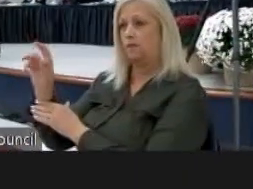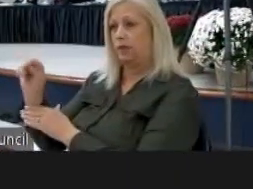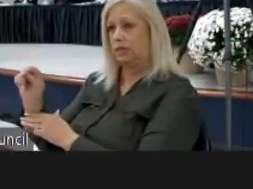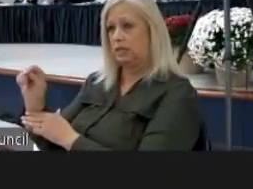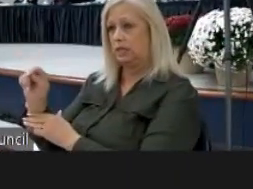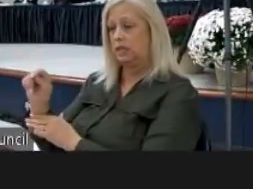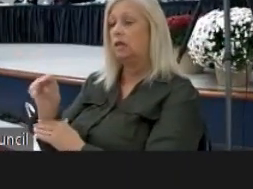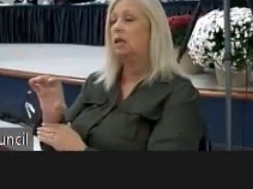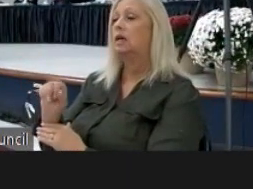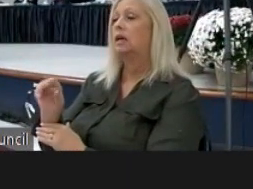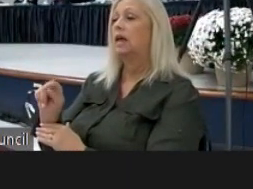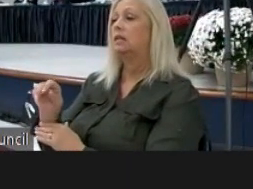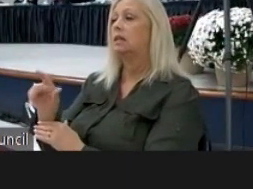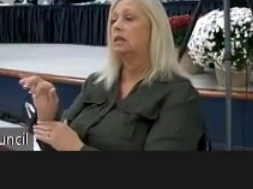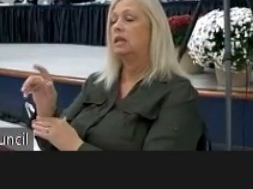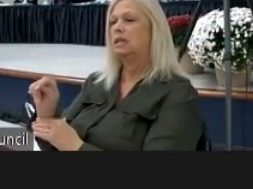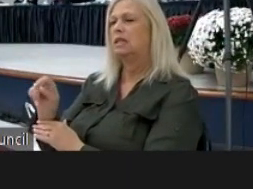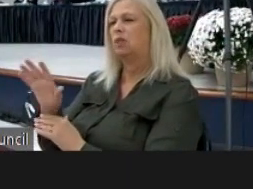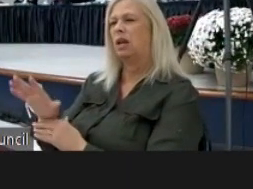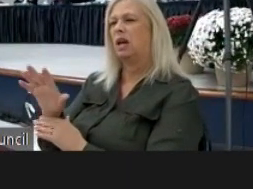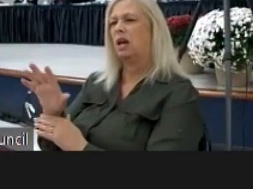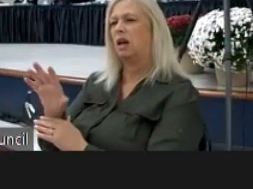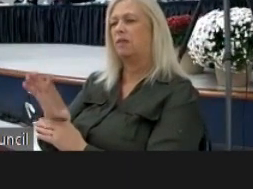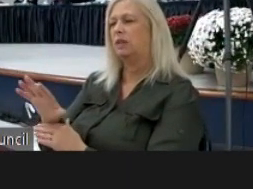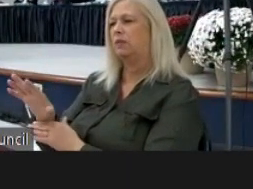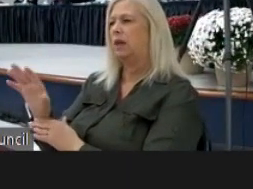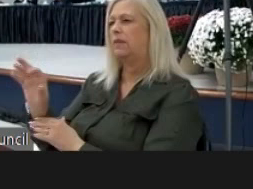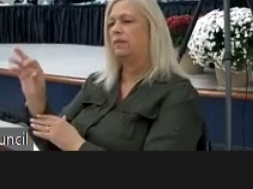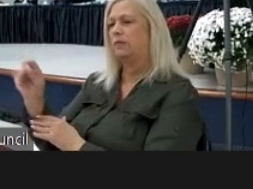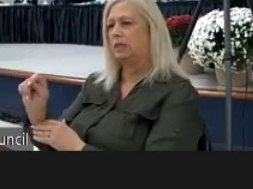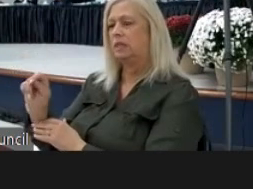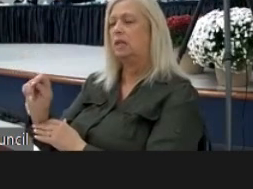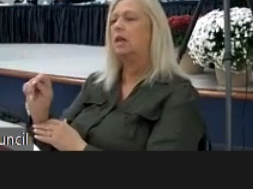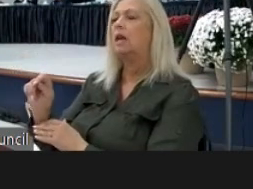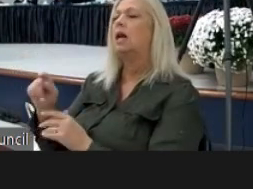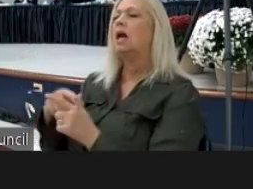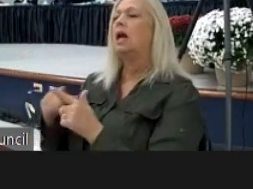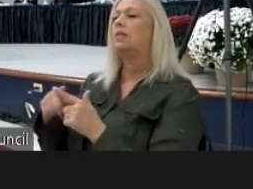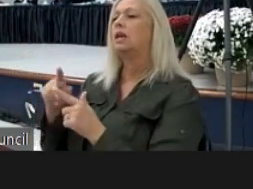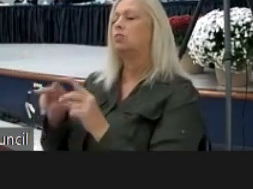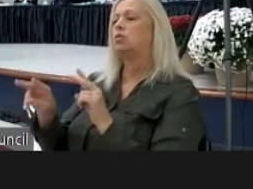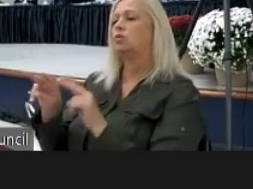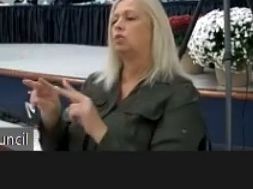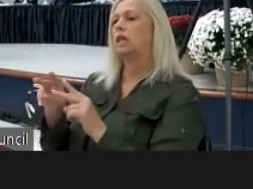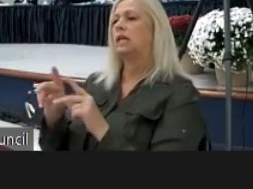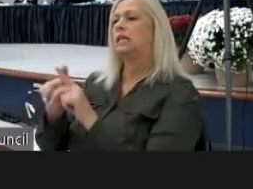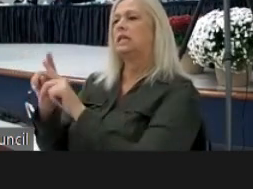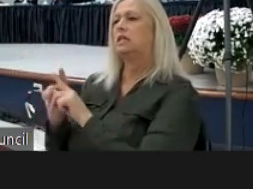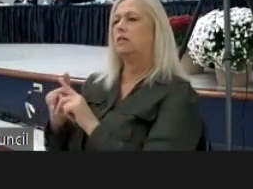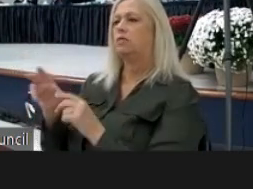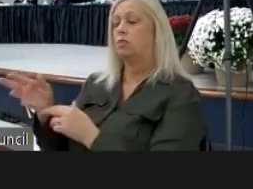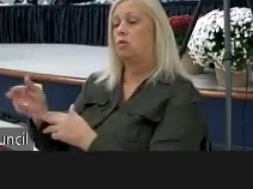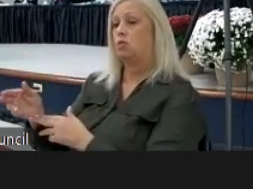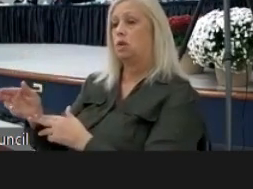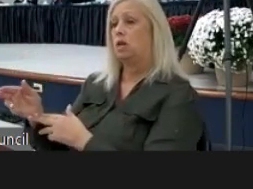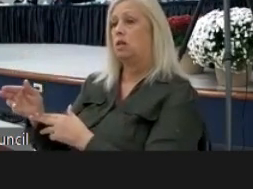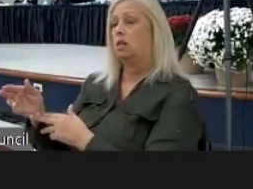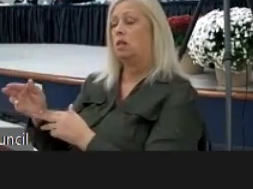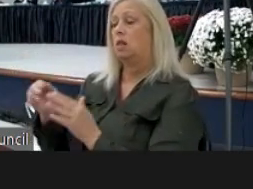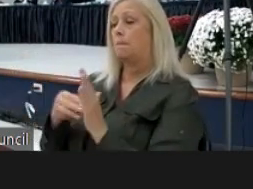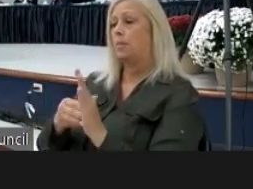development will be around 65 feet or so across Clay. And then we've looked at a couple of different hotel models you see